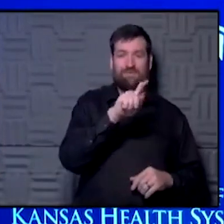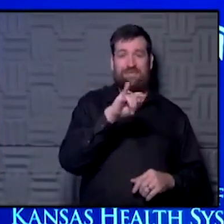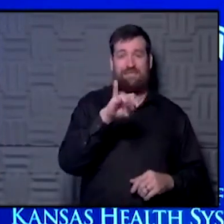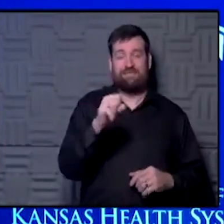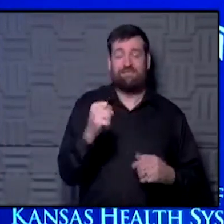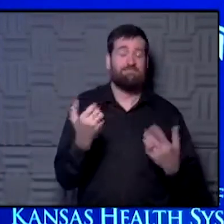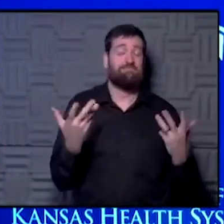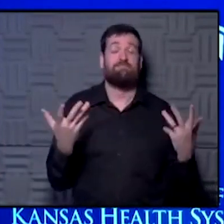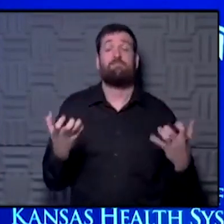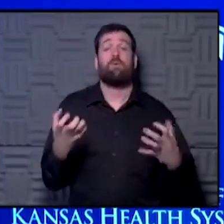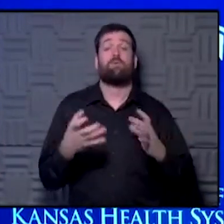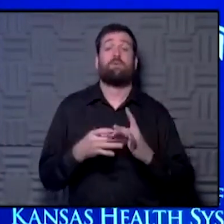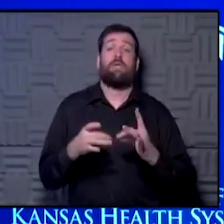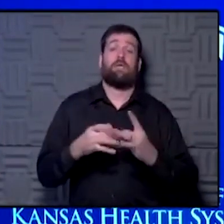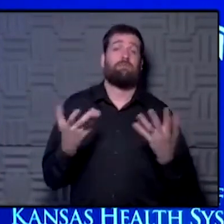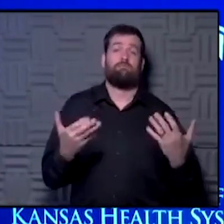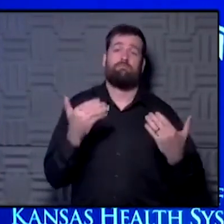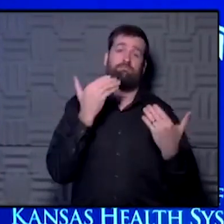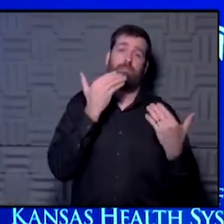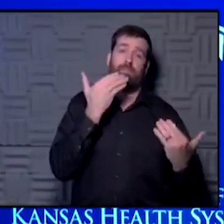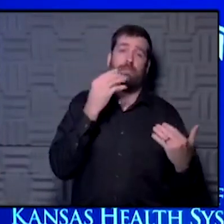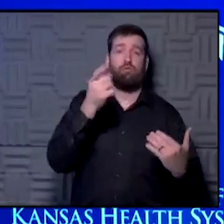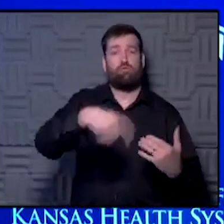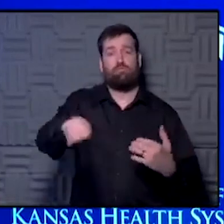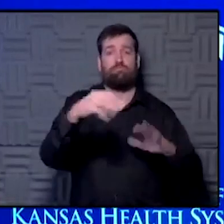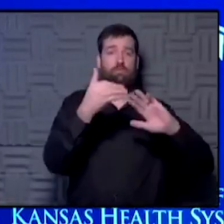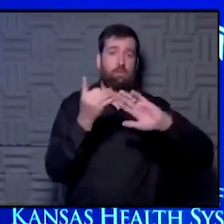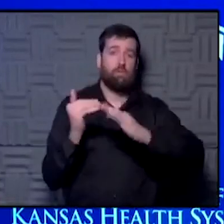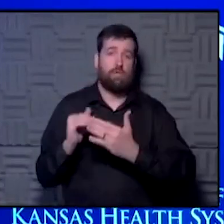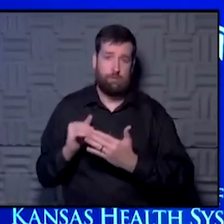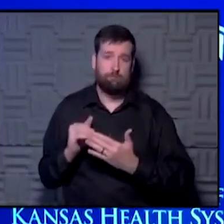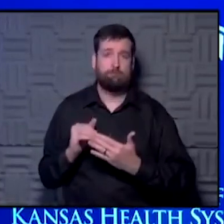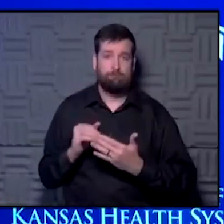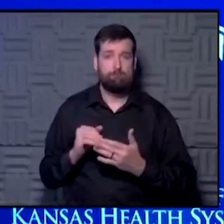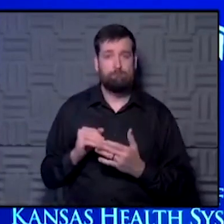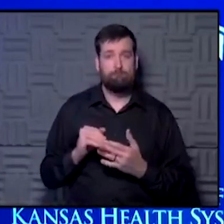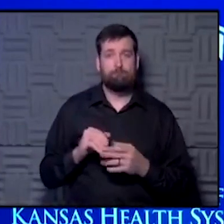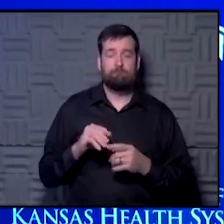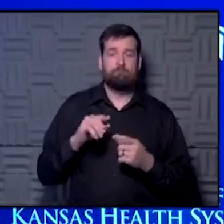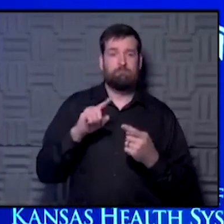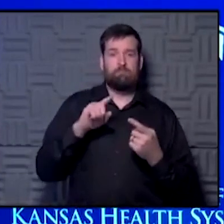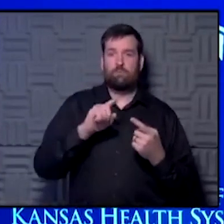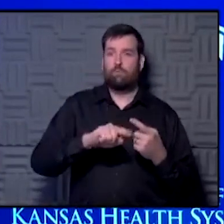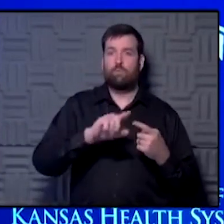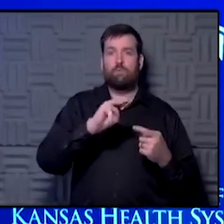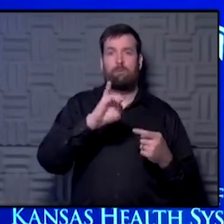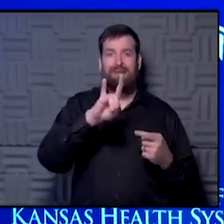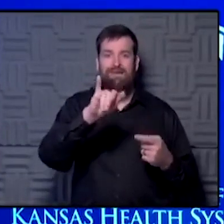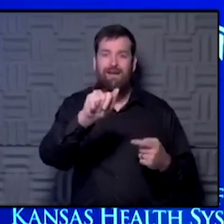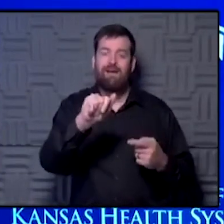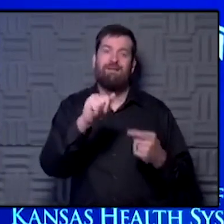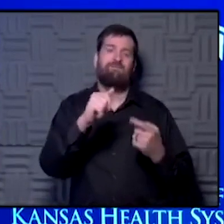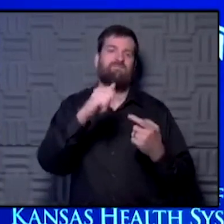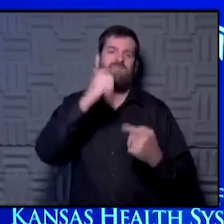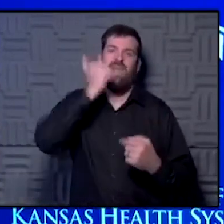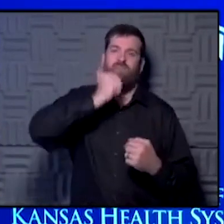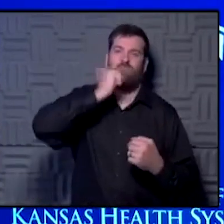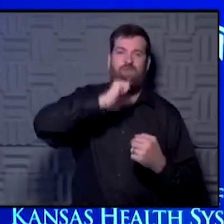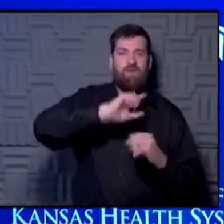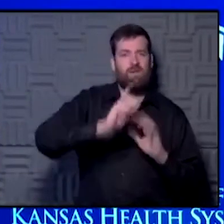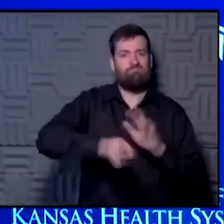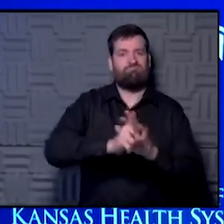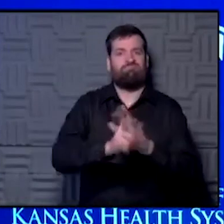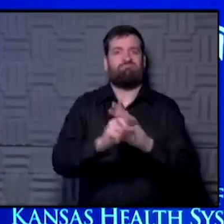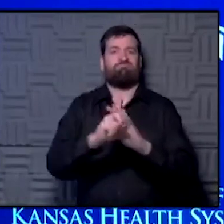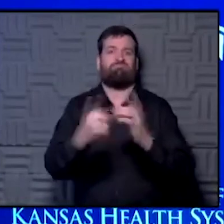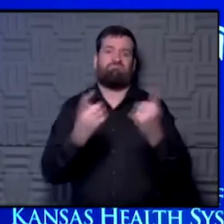want to say is thank you to the community and to the media that show up every day with